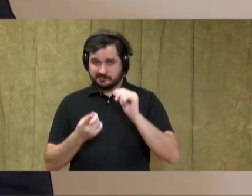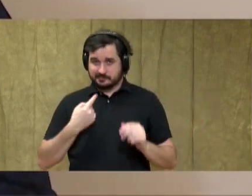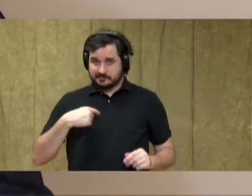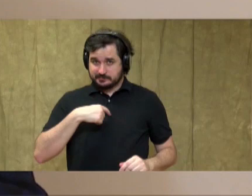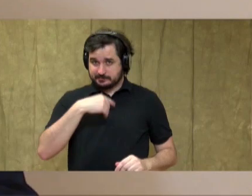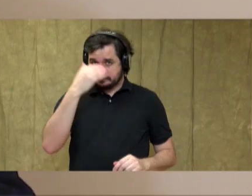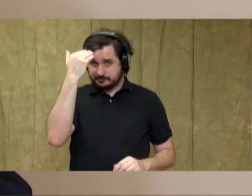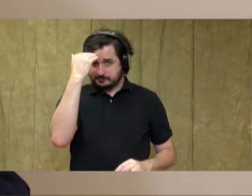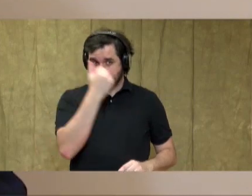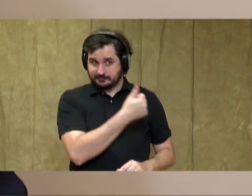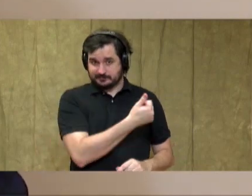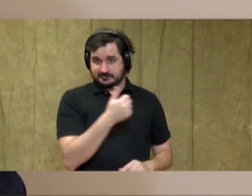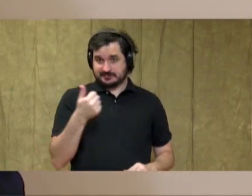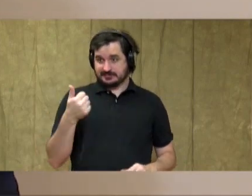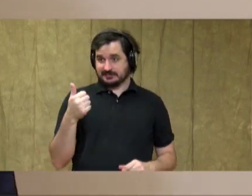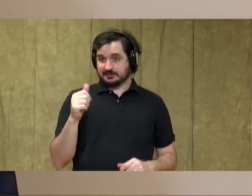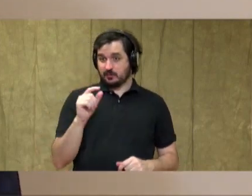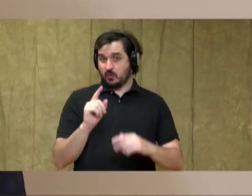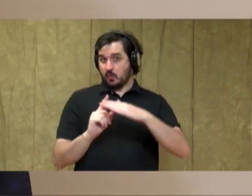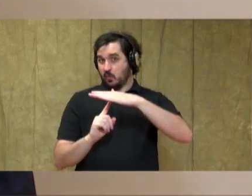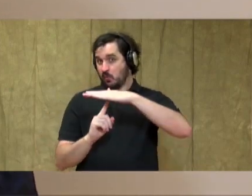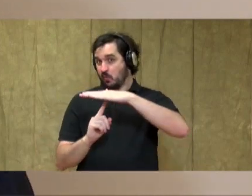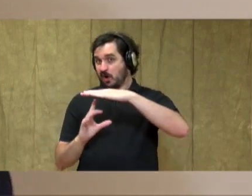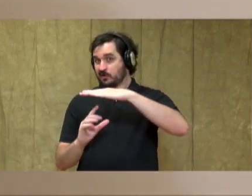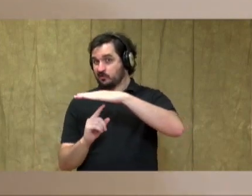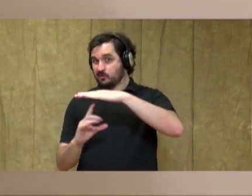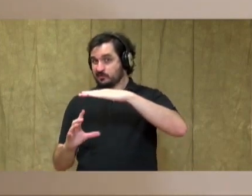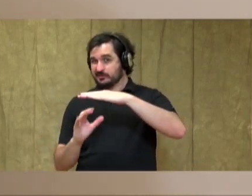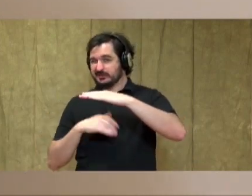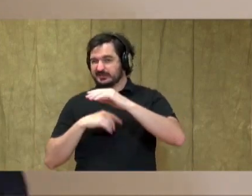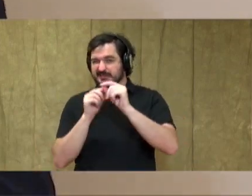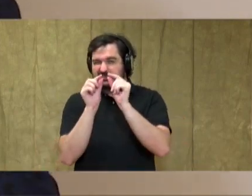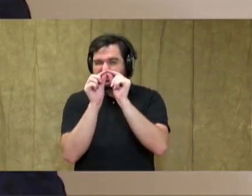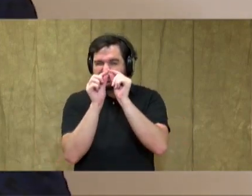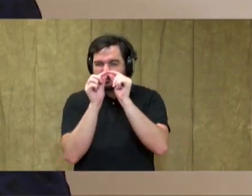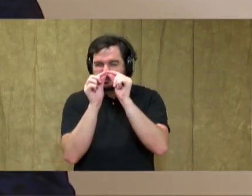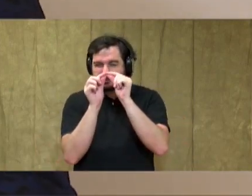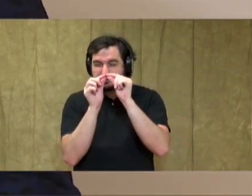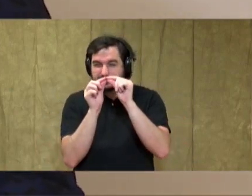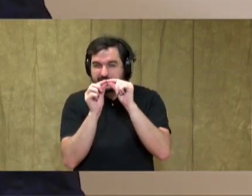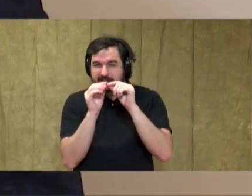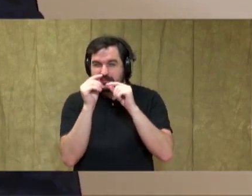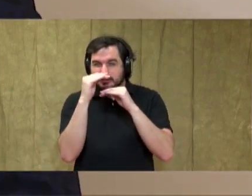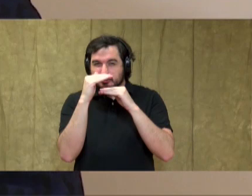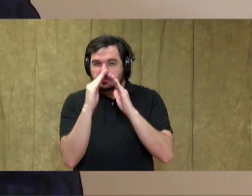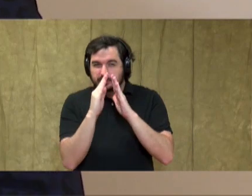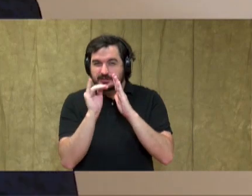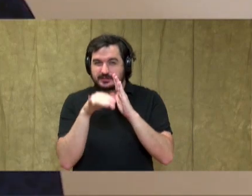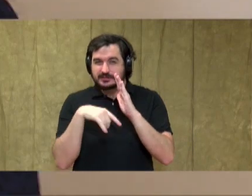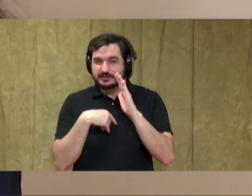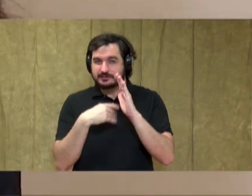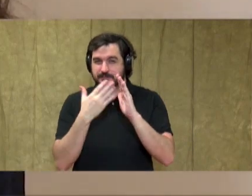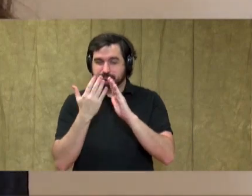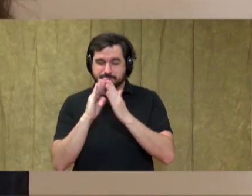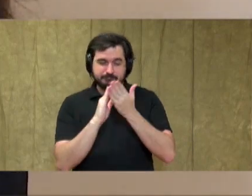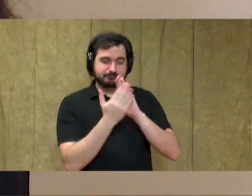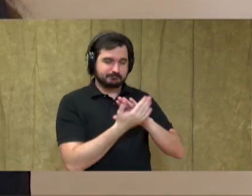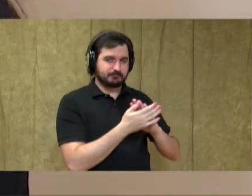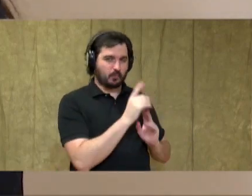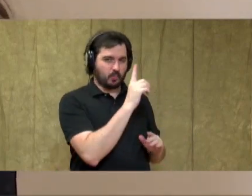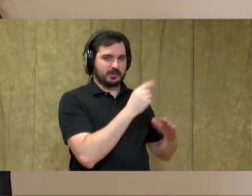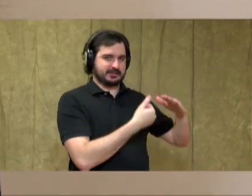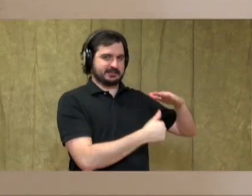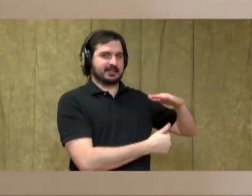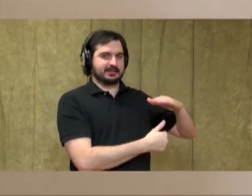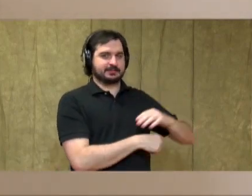that 10 hundredths, 10 of those little bitty squares, make up 1/10. Very